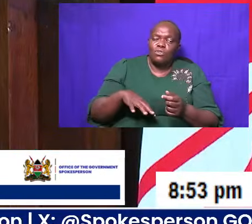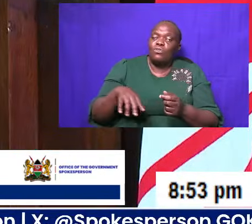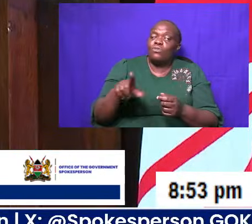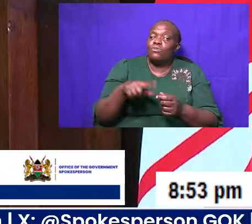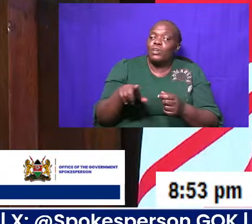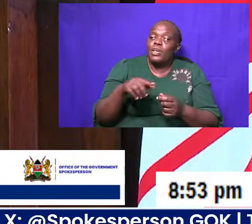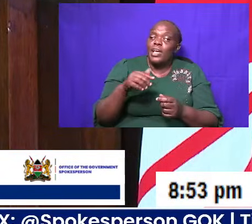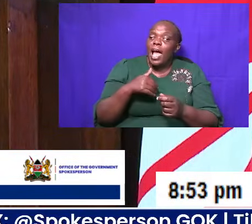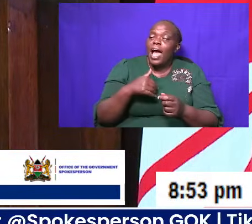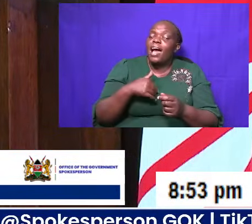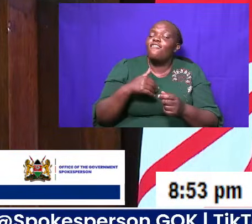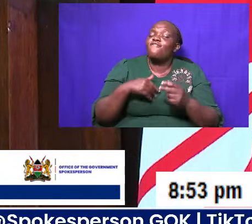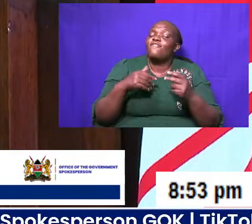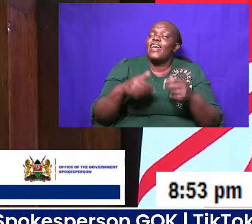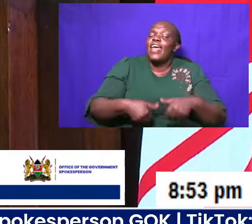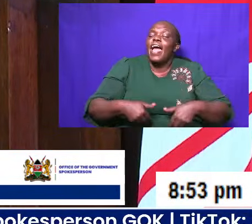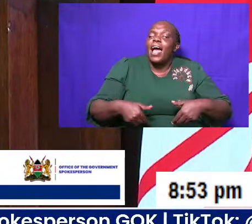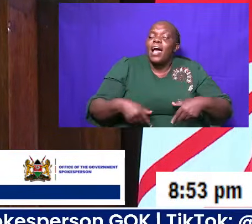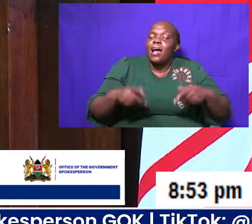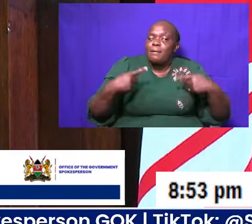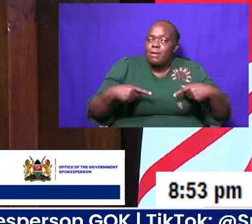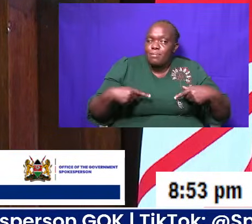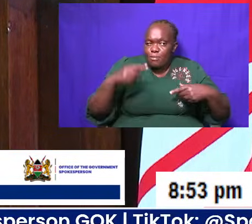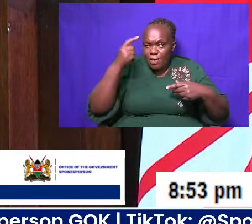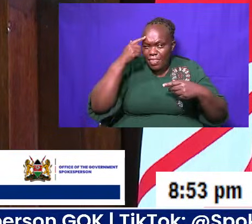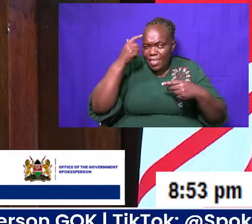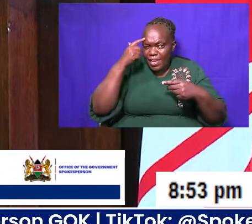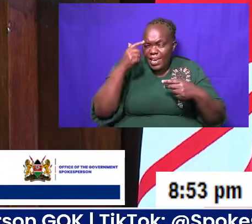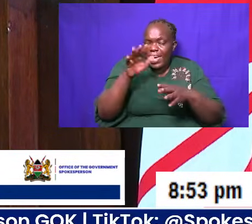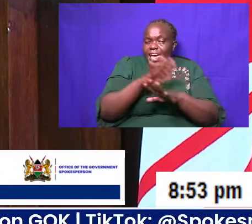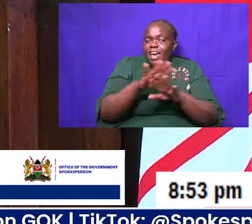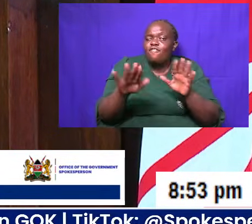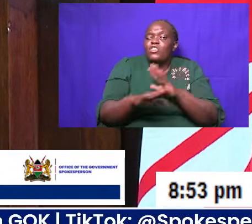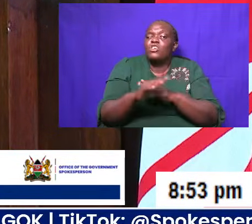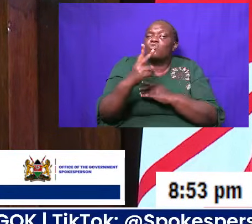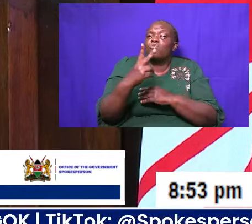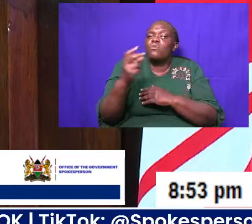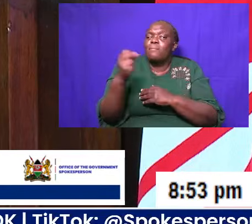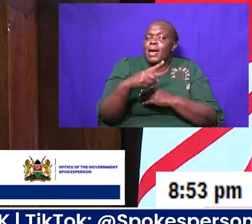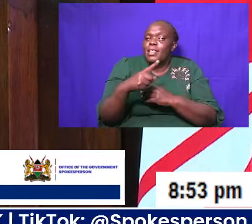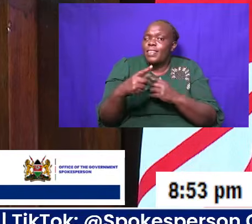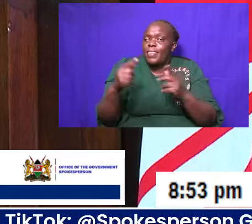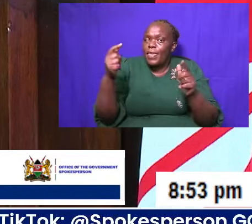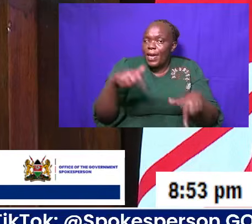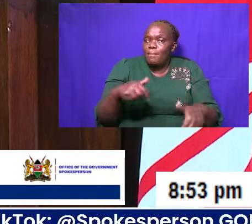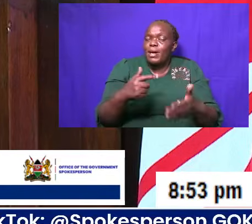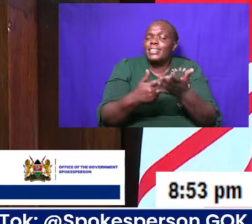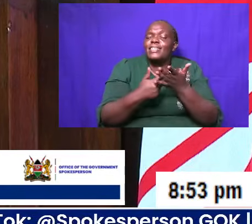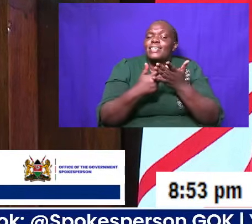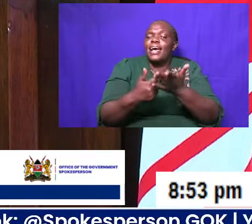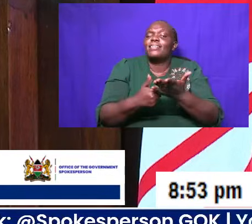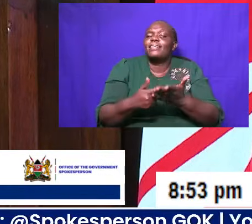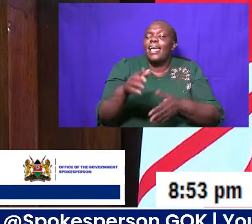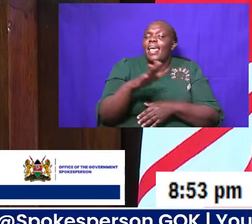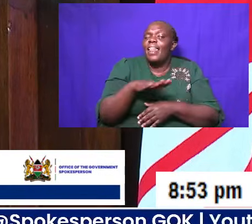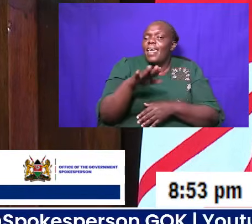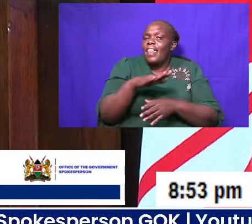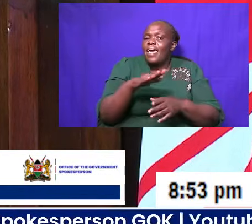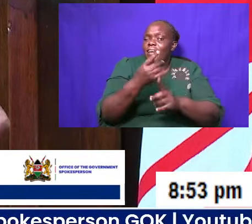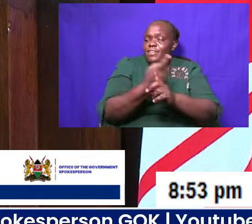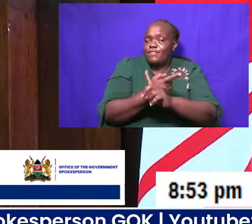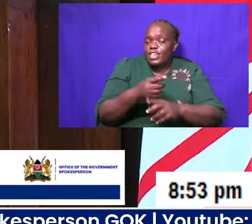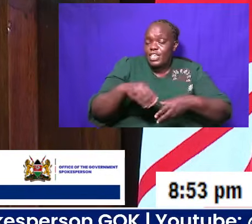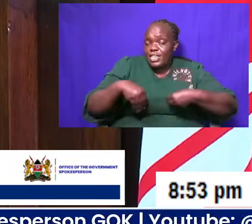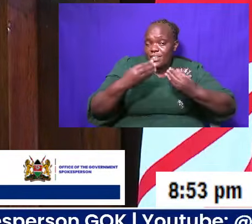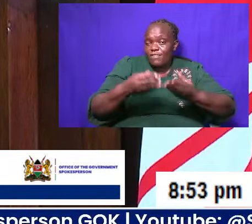host young people, I think every 2 months, where they come and discuss issues, you know, just giving them an